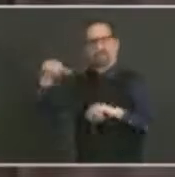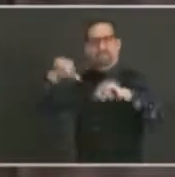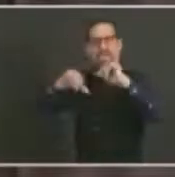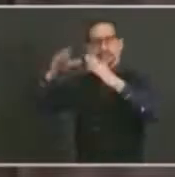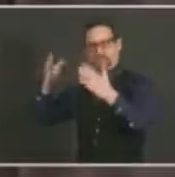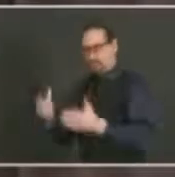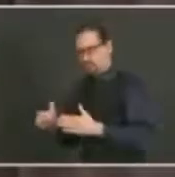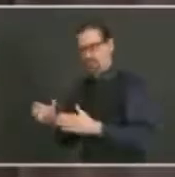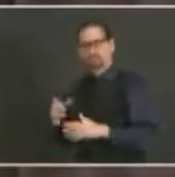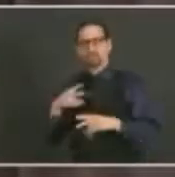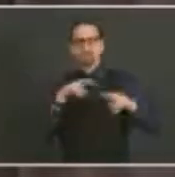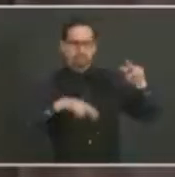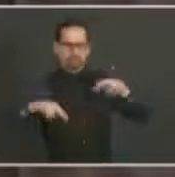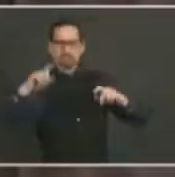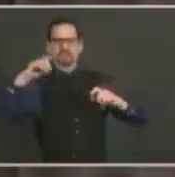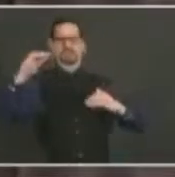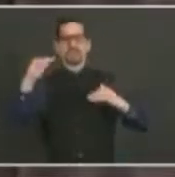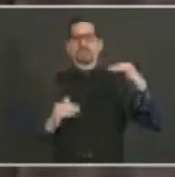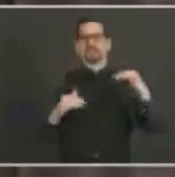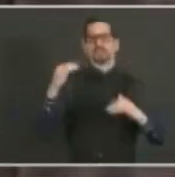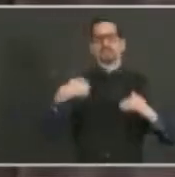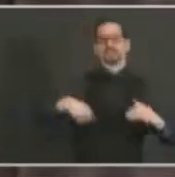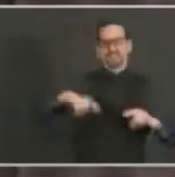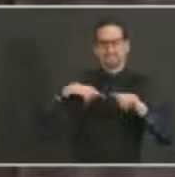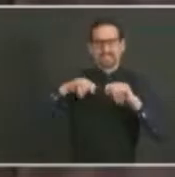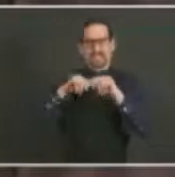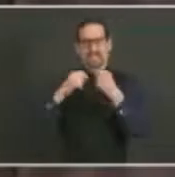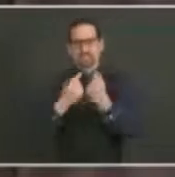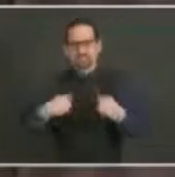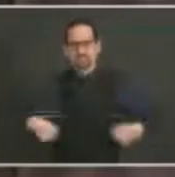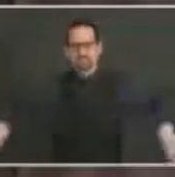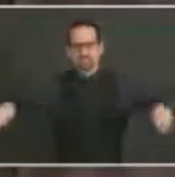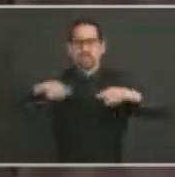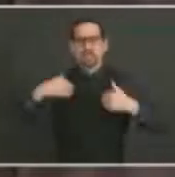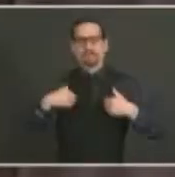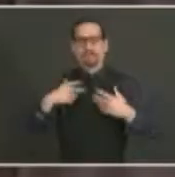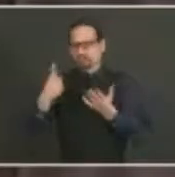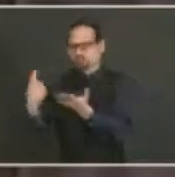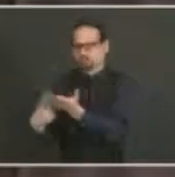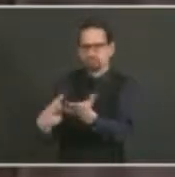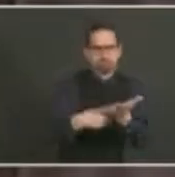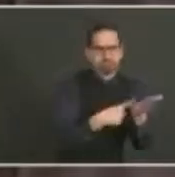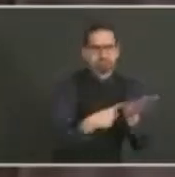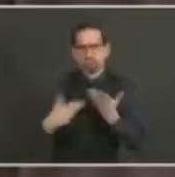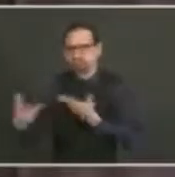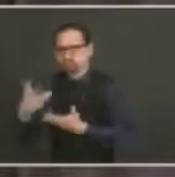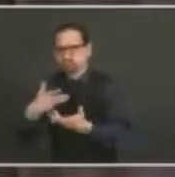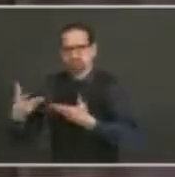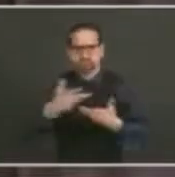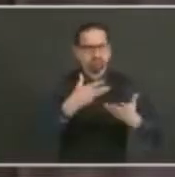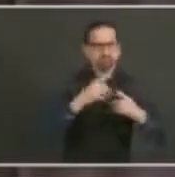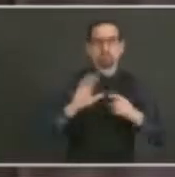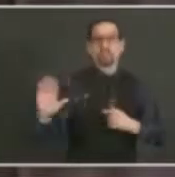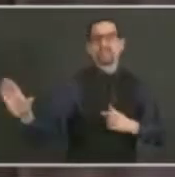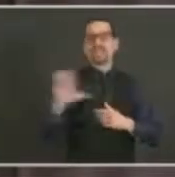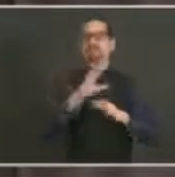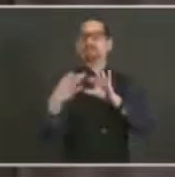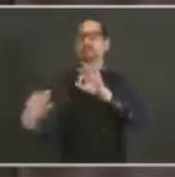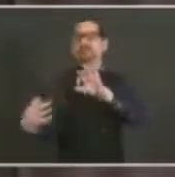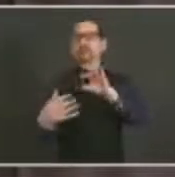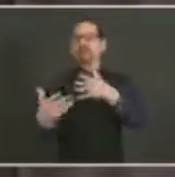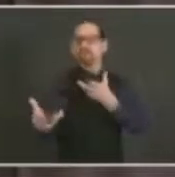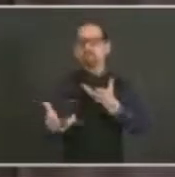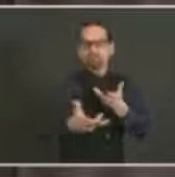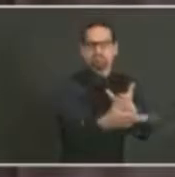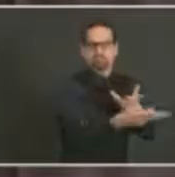we engage with and have throughout this event and have appreciated their input. And at the end of the day, with the governors, we've needed